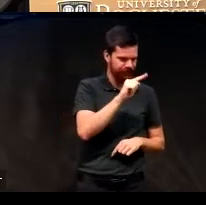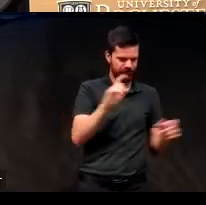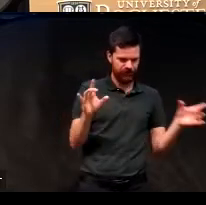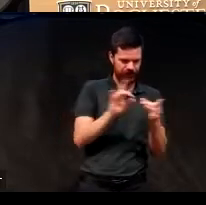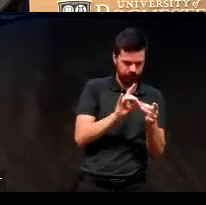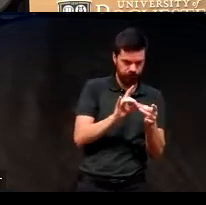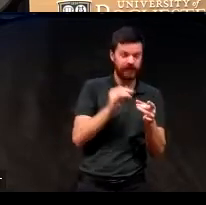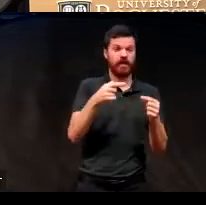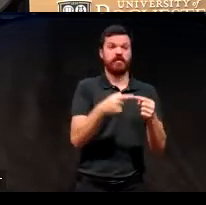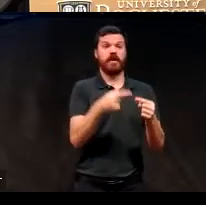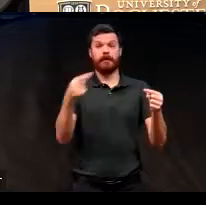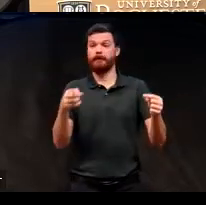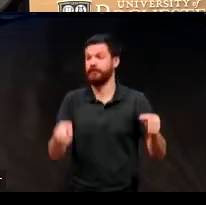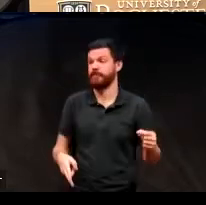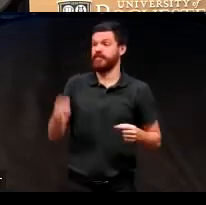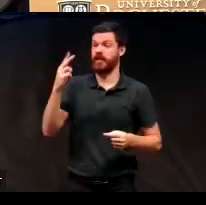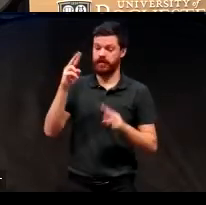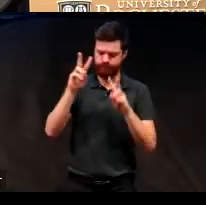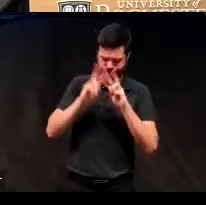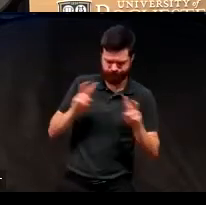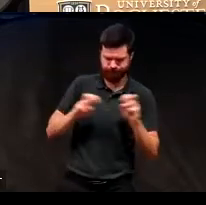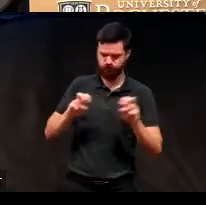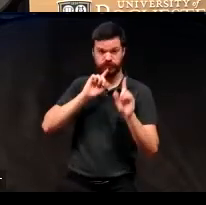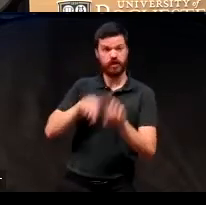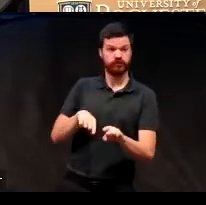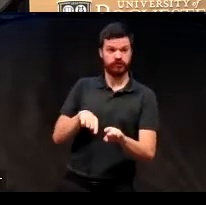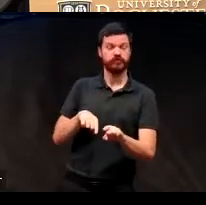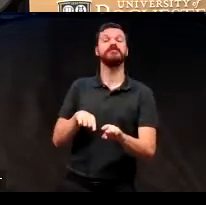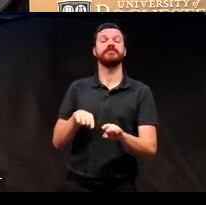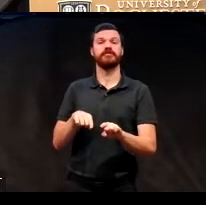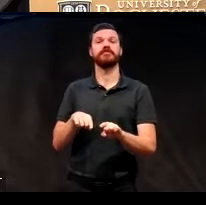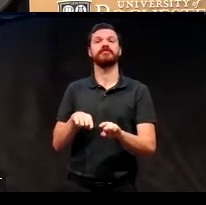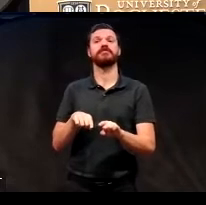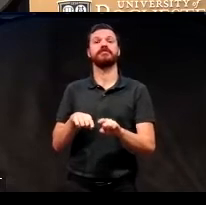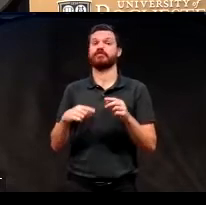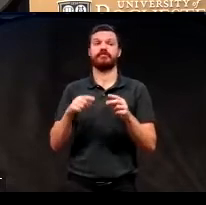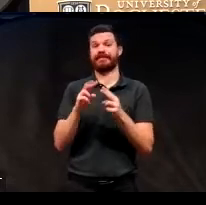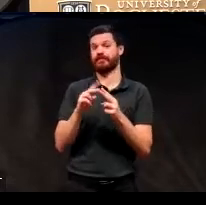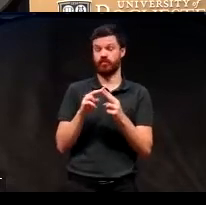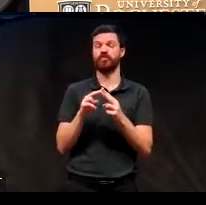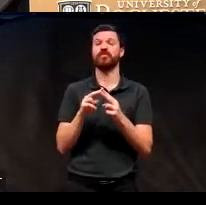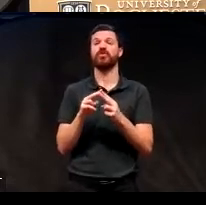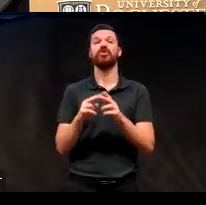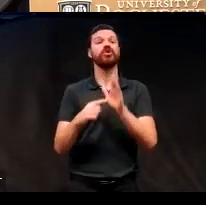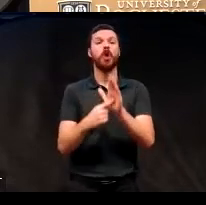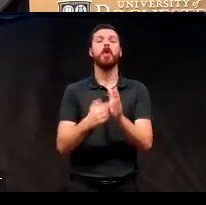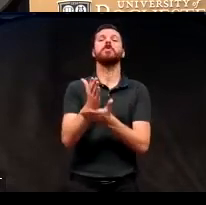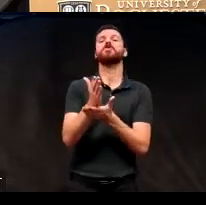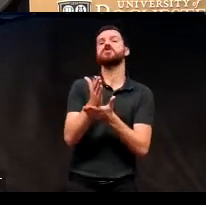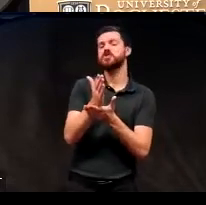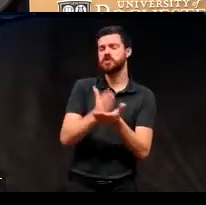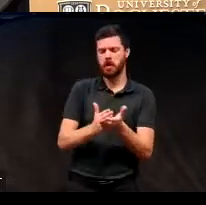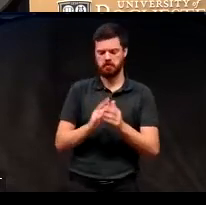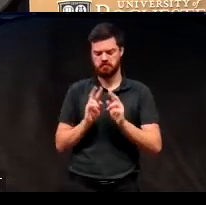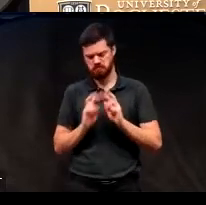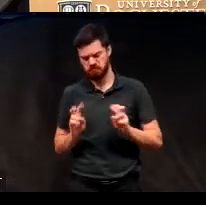the other hand, a highly reflective response to the question could either be one that shows some reflection about